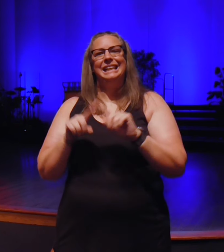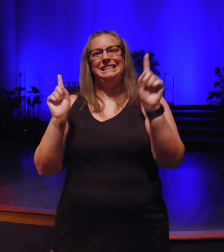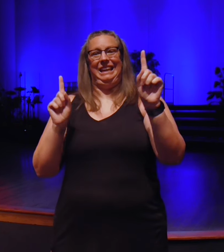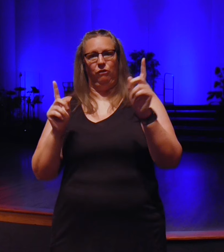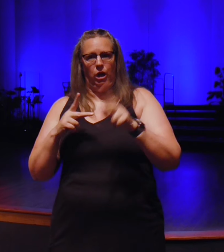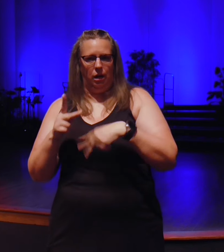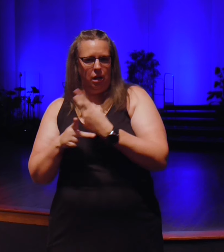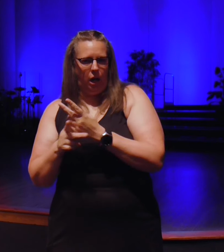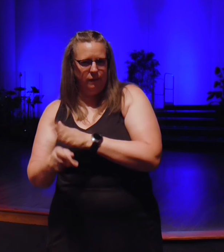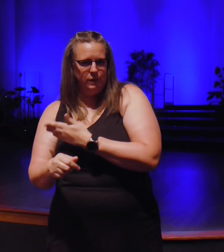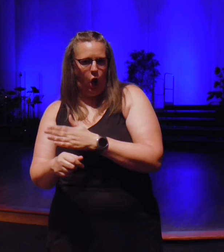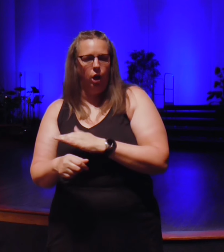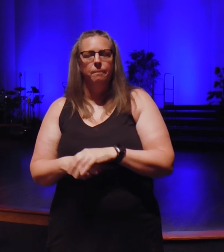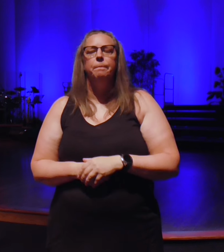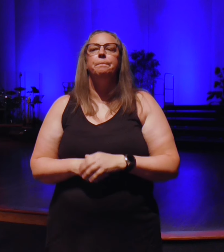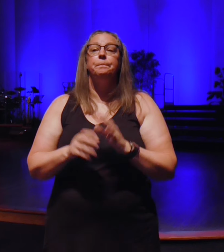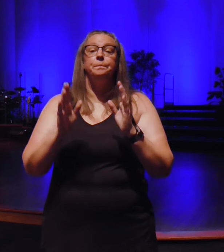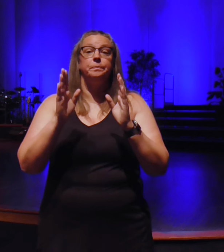song.